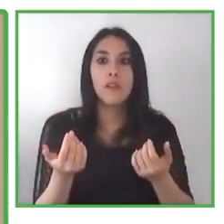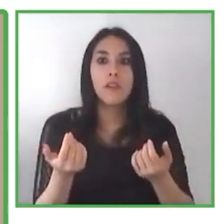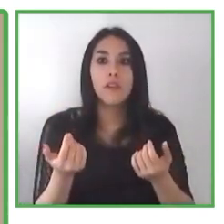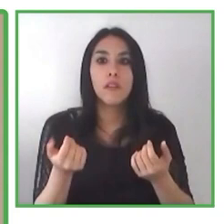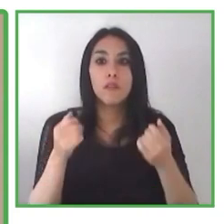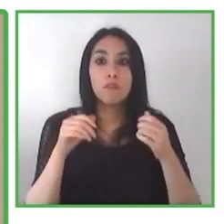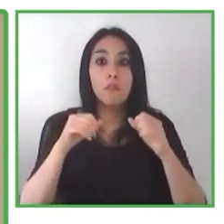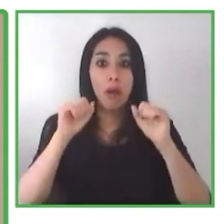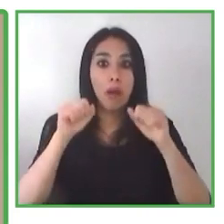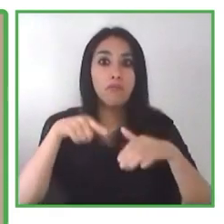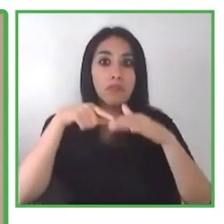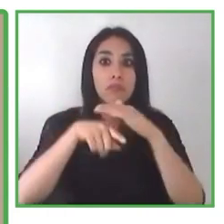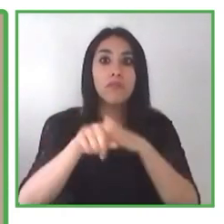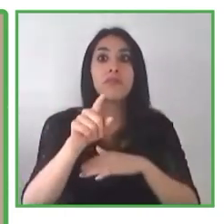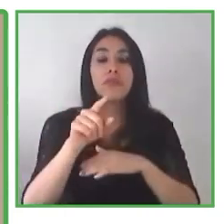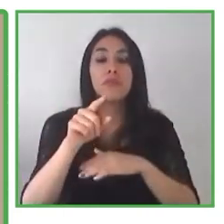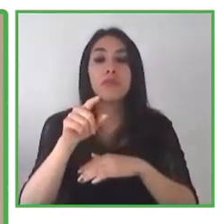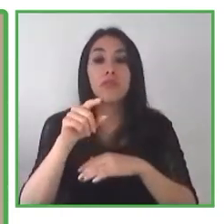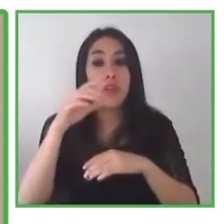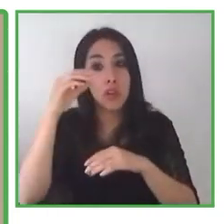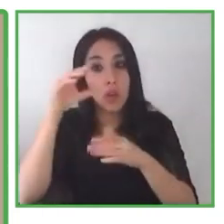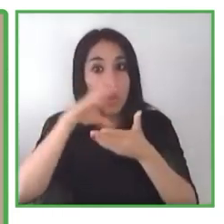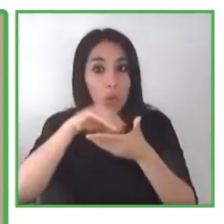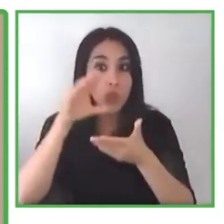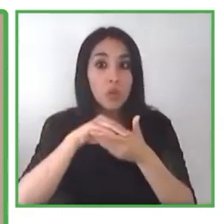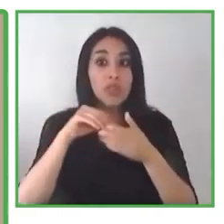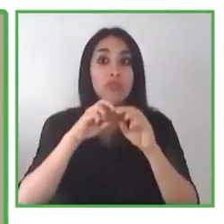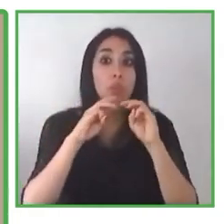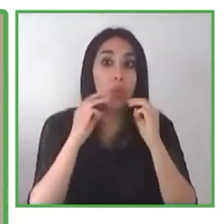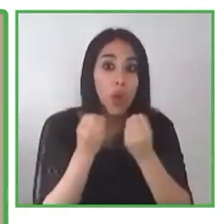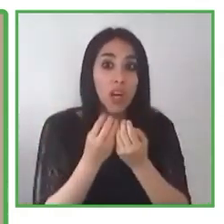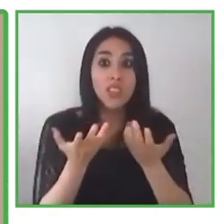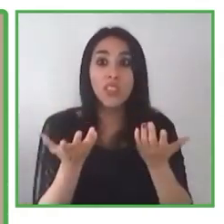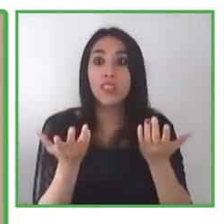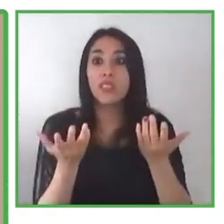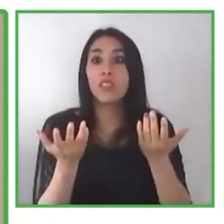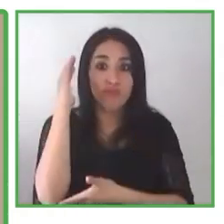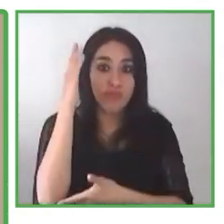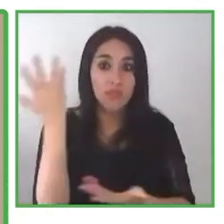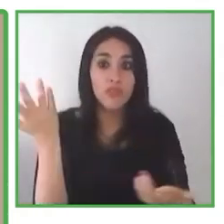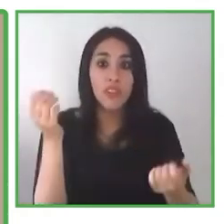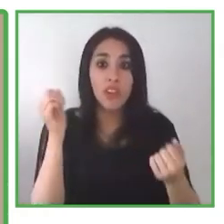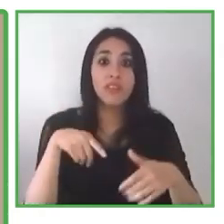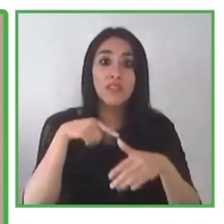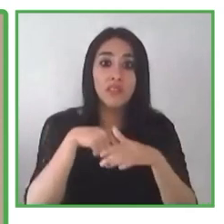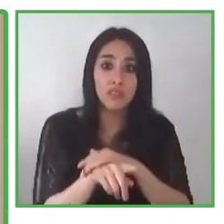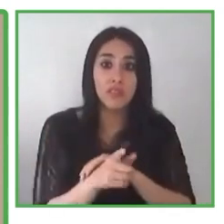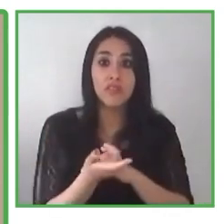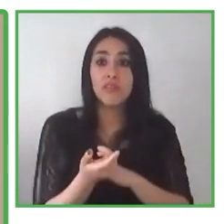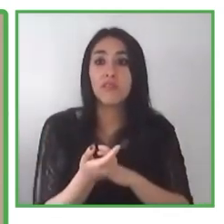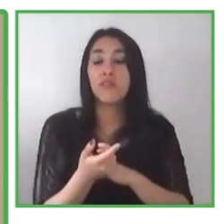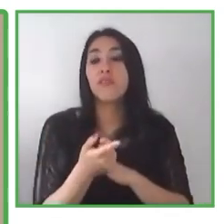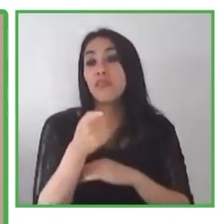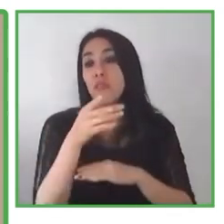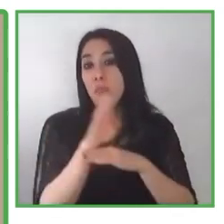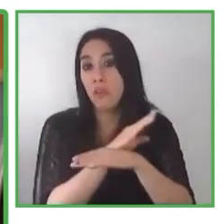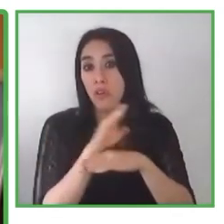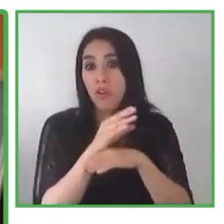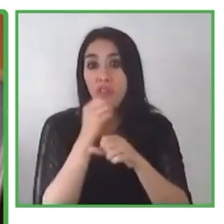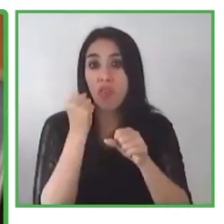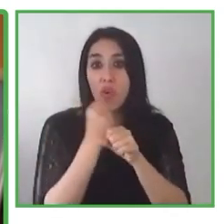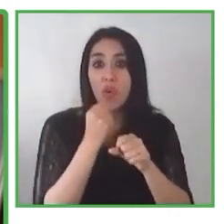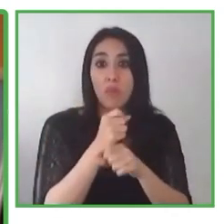disabilities can access training and education. So to improve